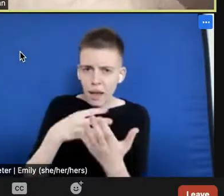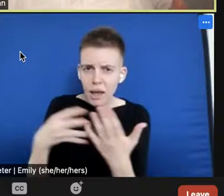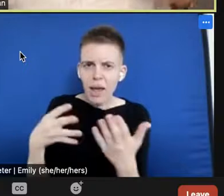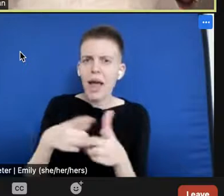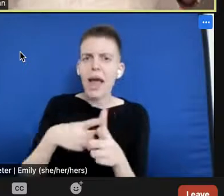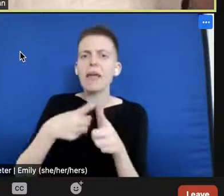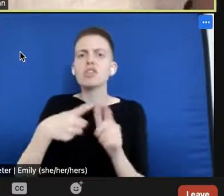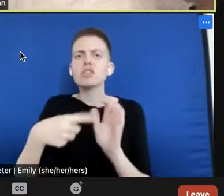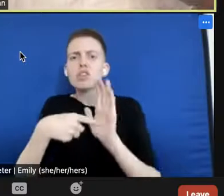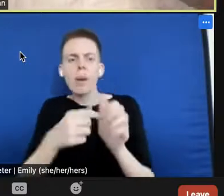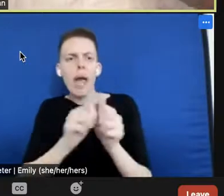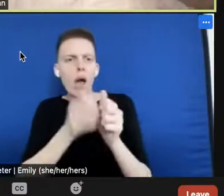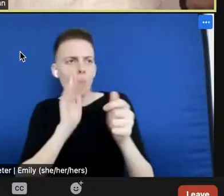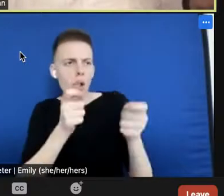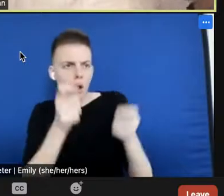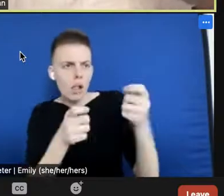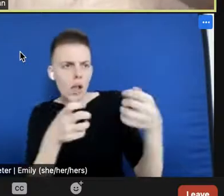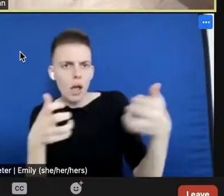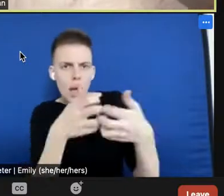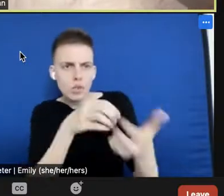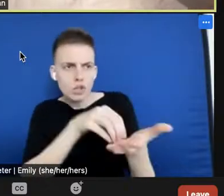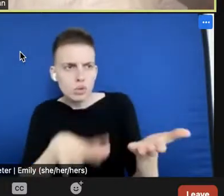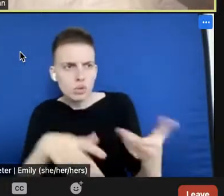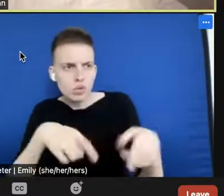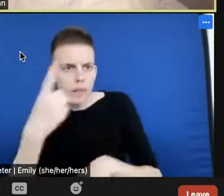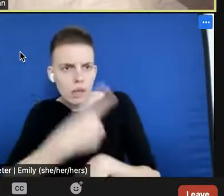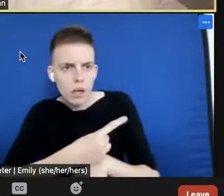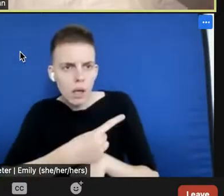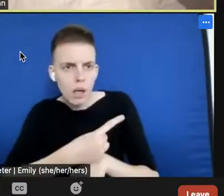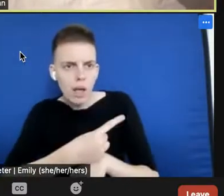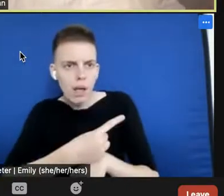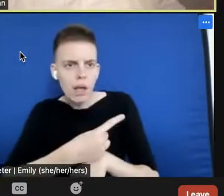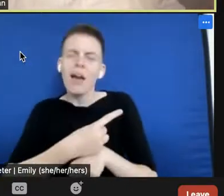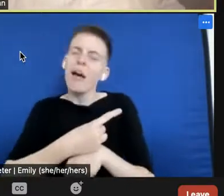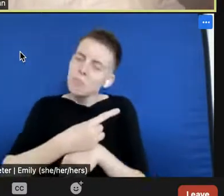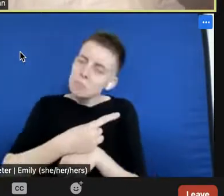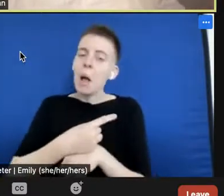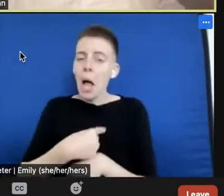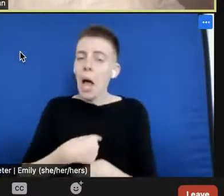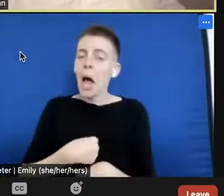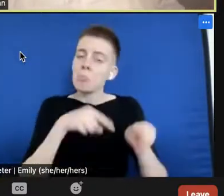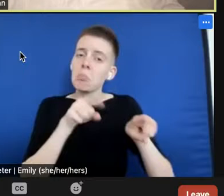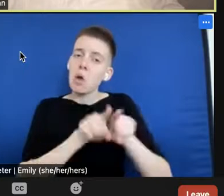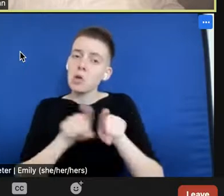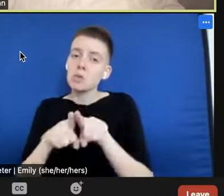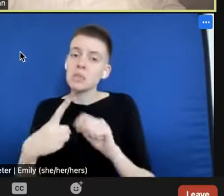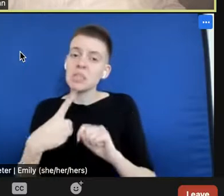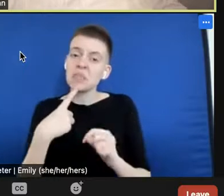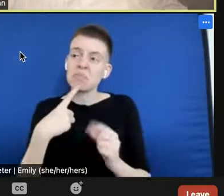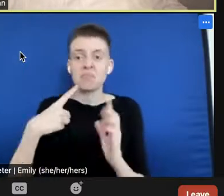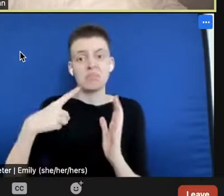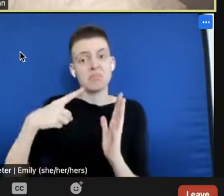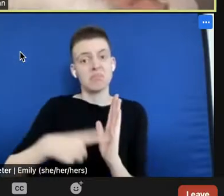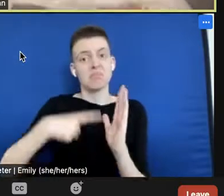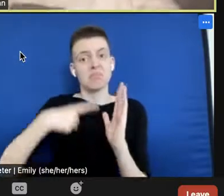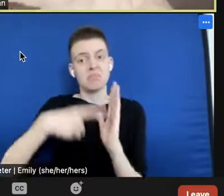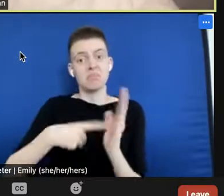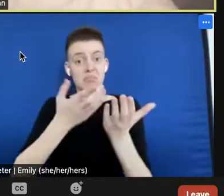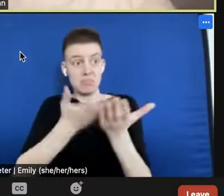the day, I'm also saying that there are some situations in which the materials